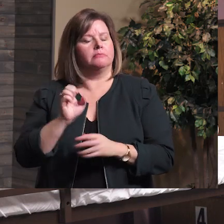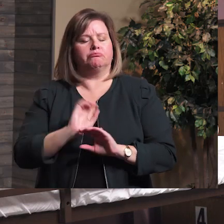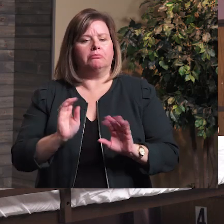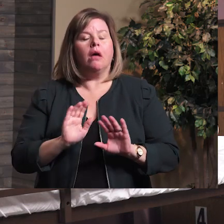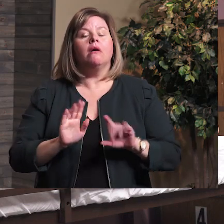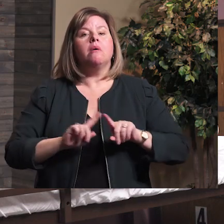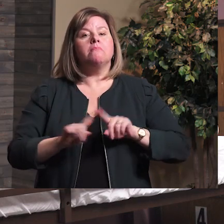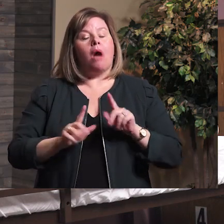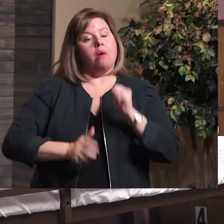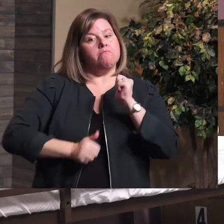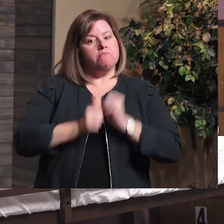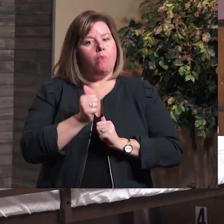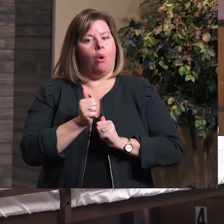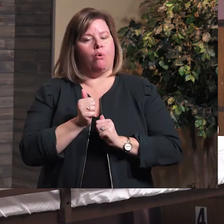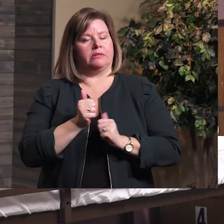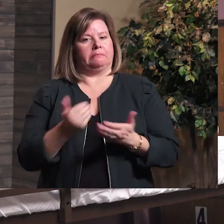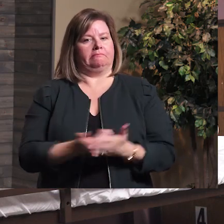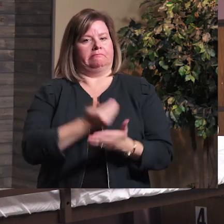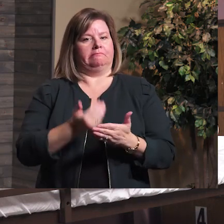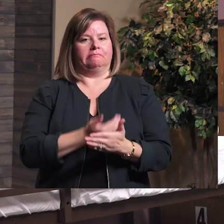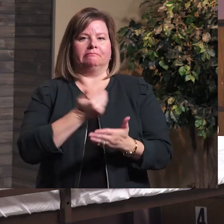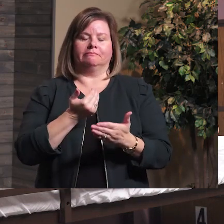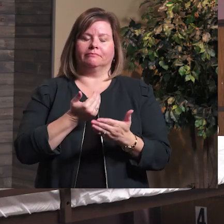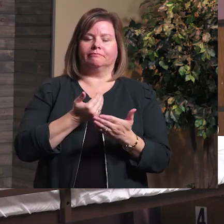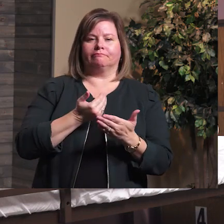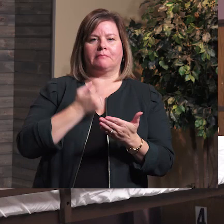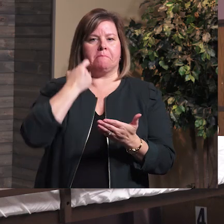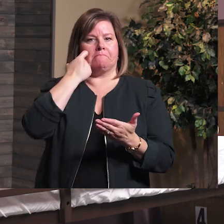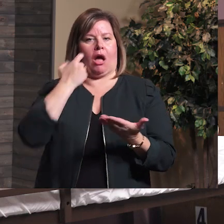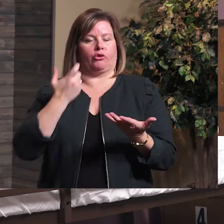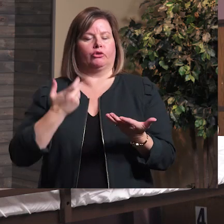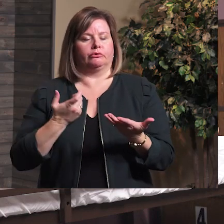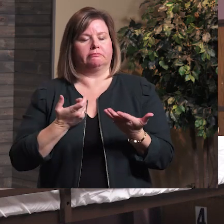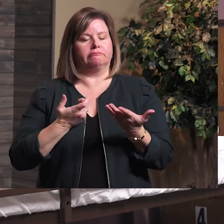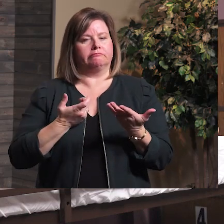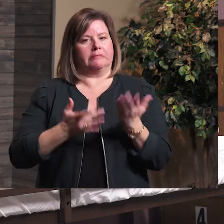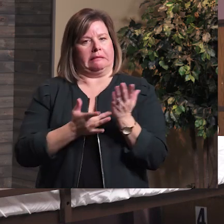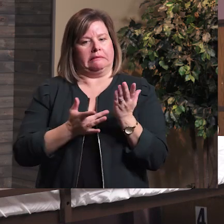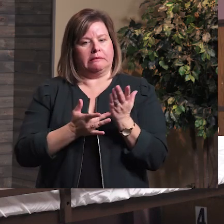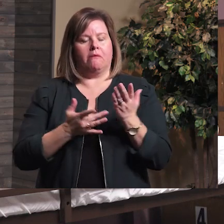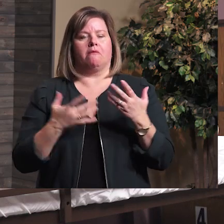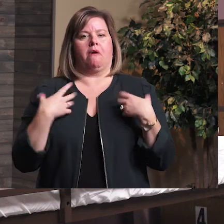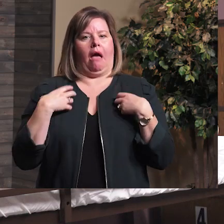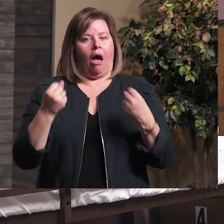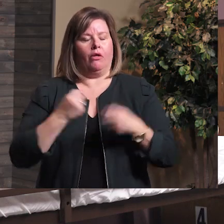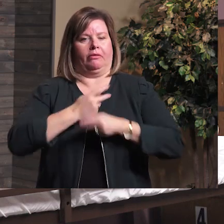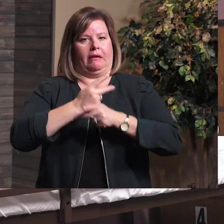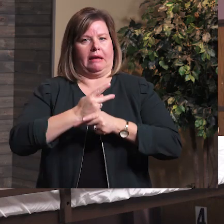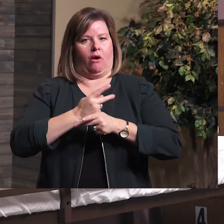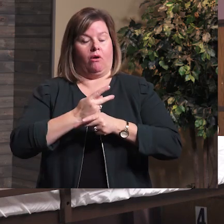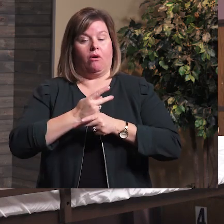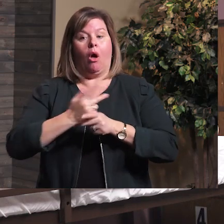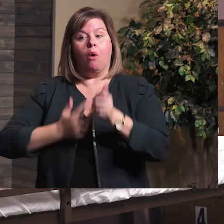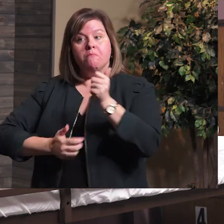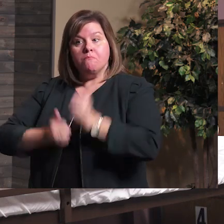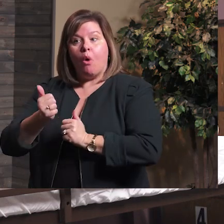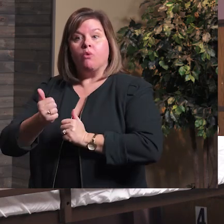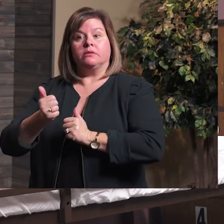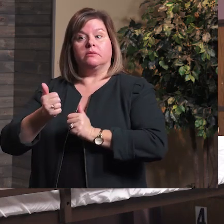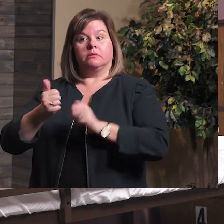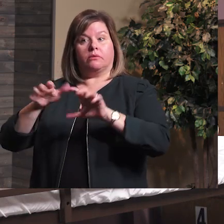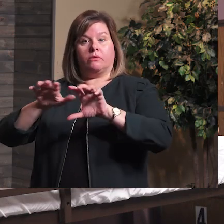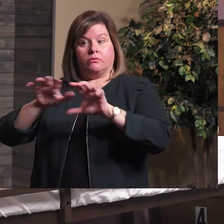the most modern healthcare and surveillance technology exists. Much of the rest of the world is